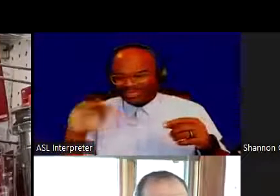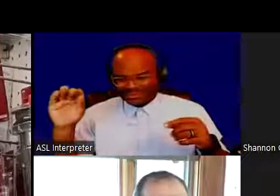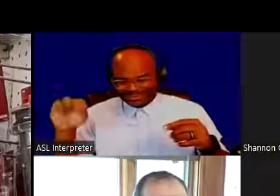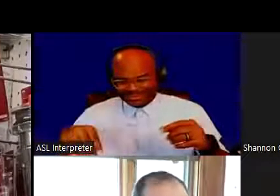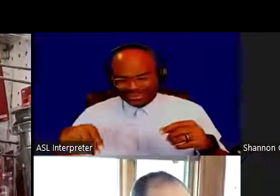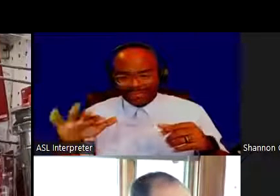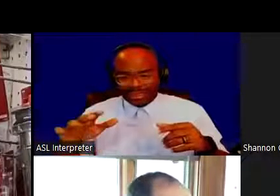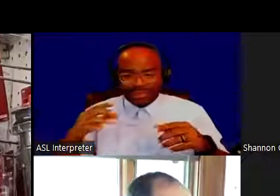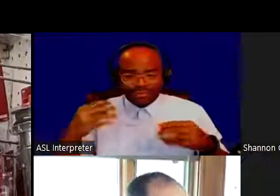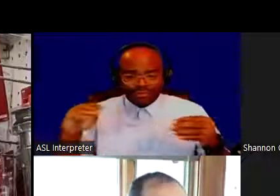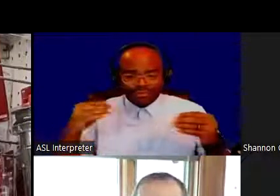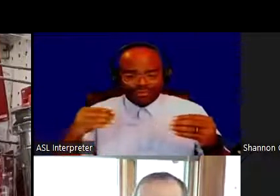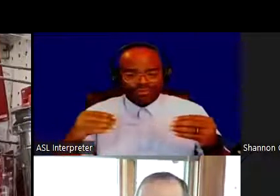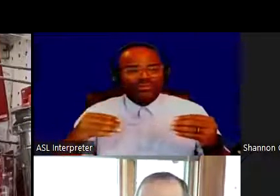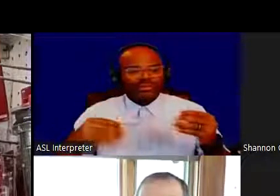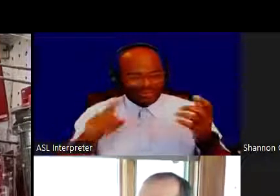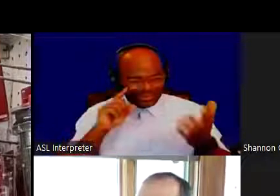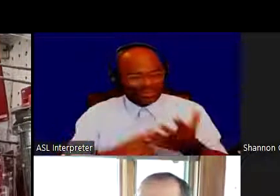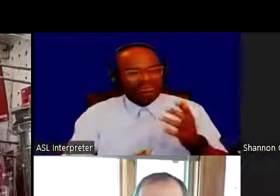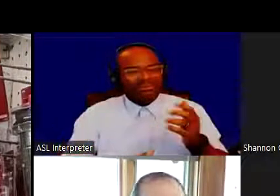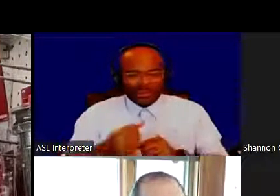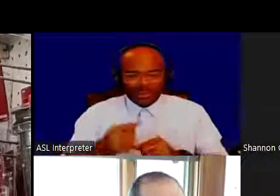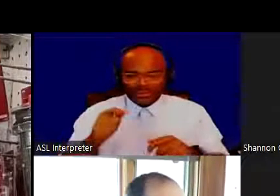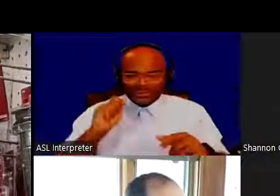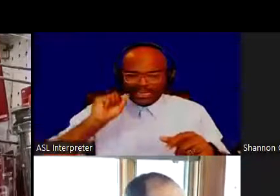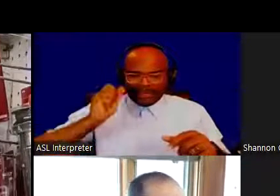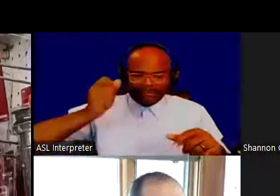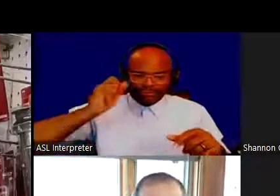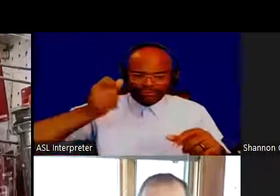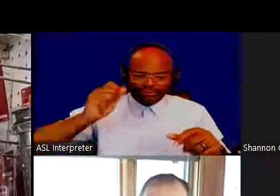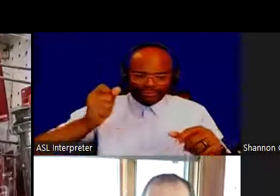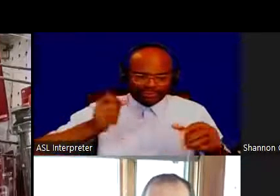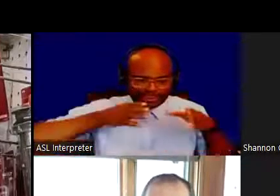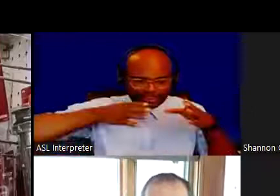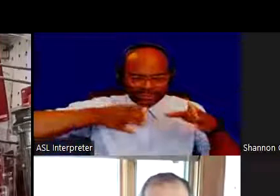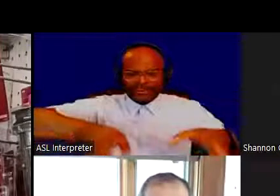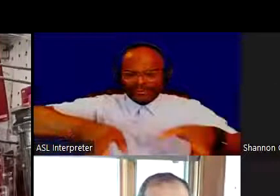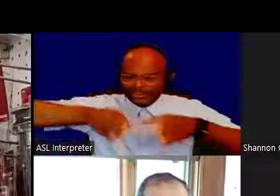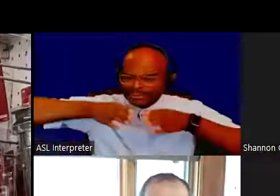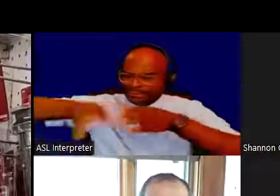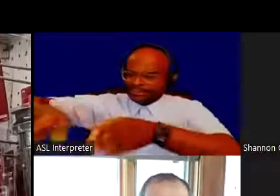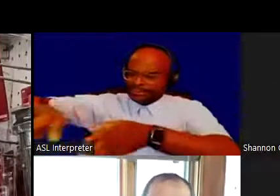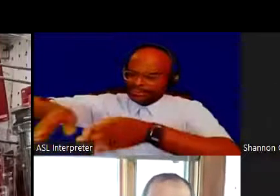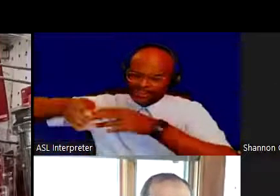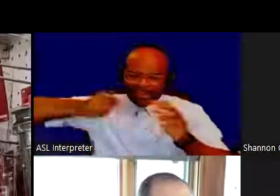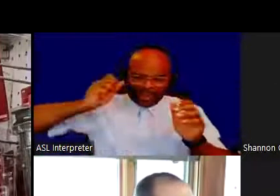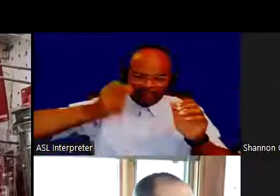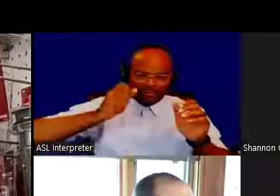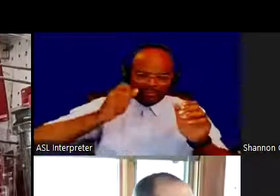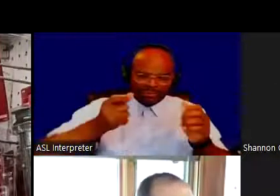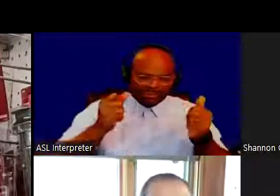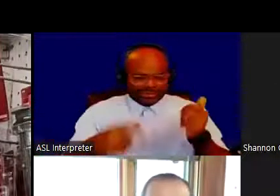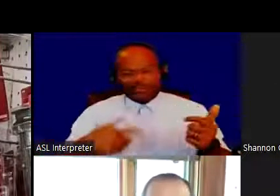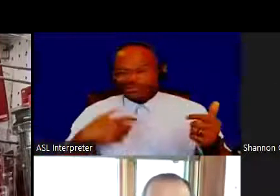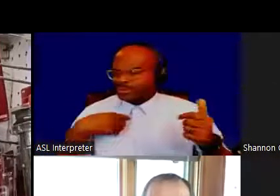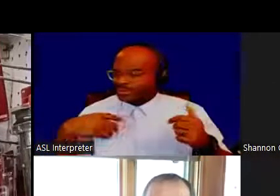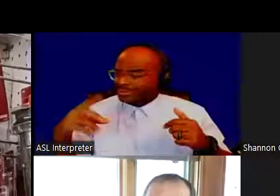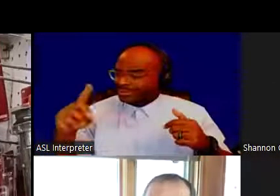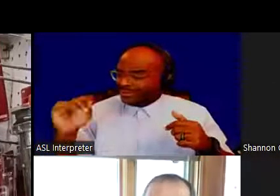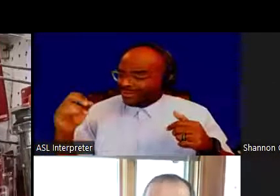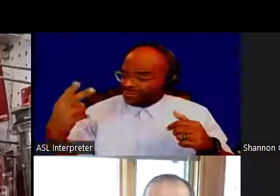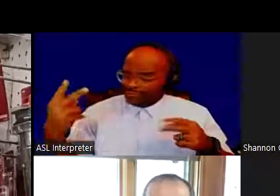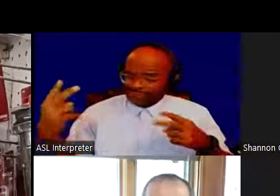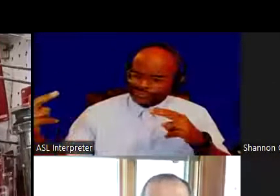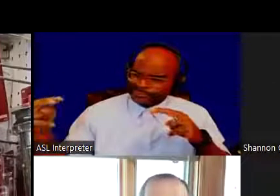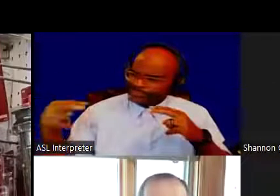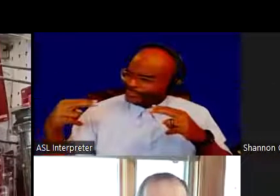just seems to be hammers, row after row after row of hammers. So Danielle and I, we get frustrated and